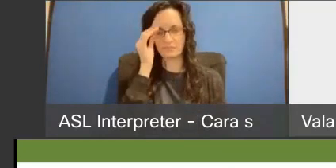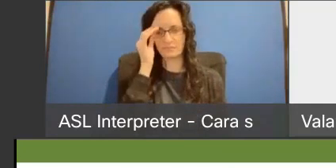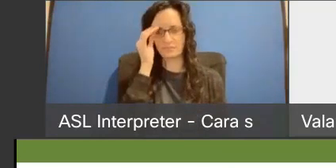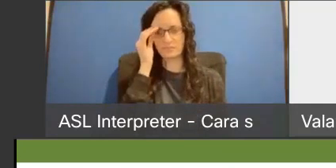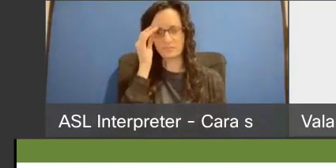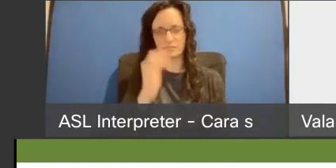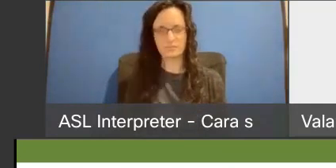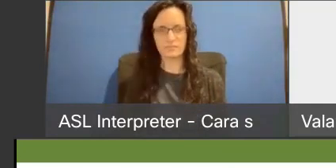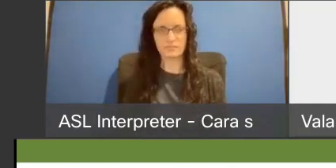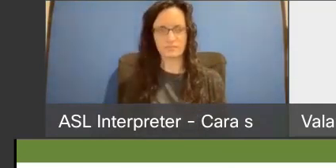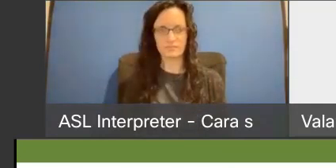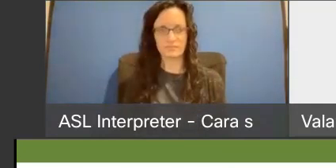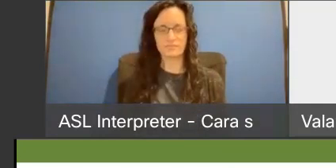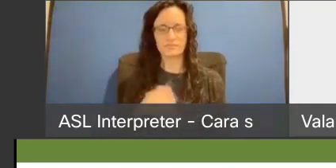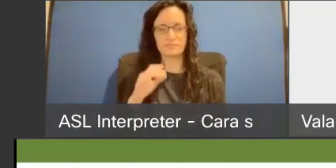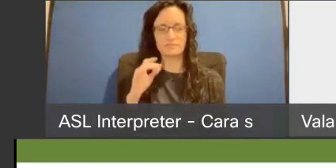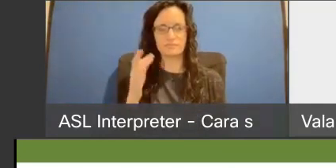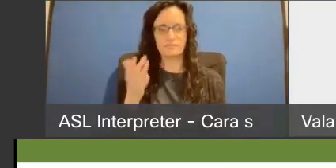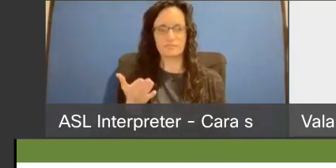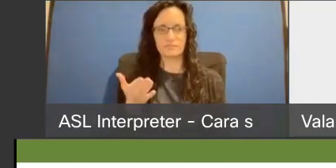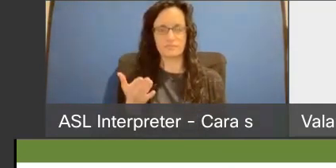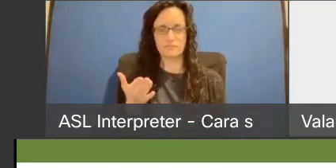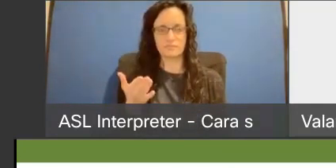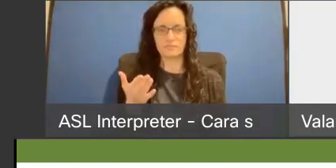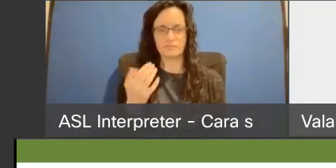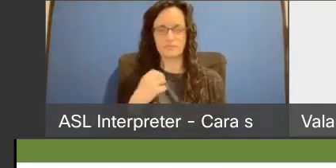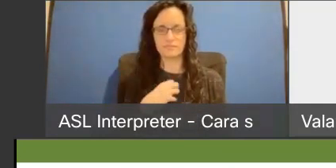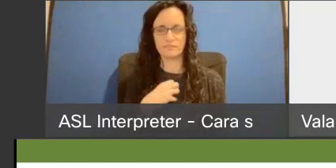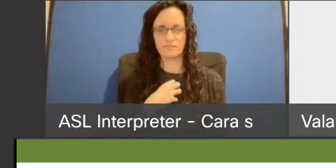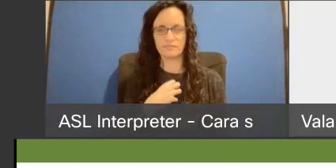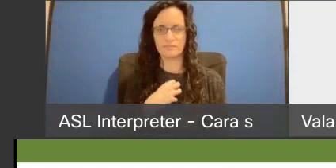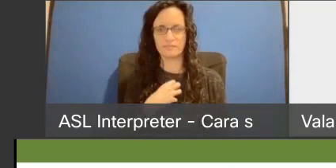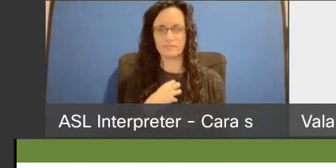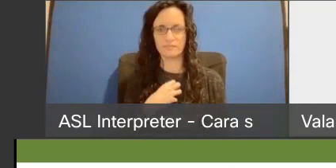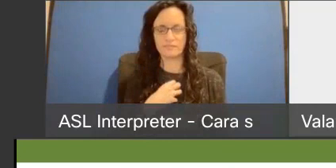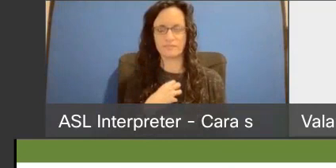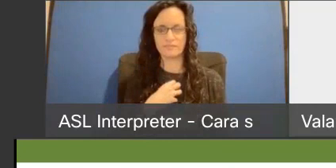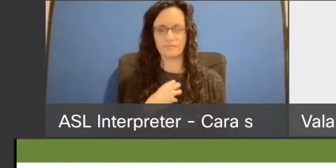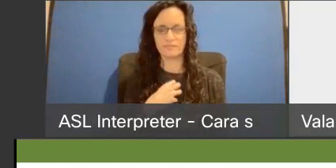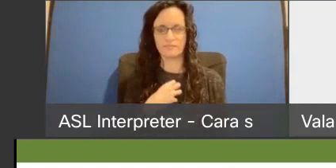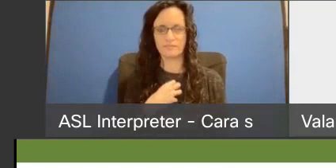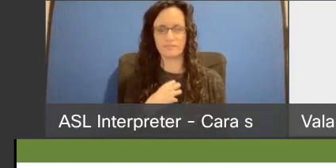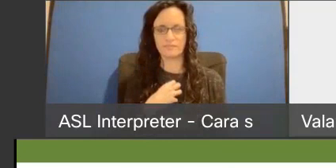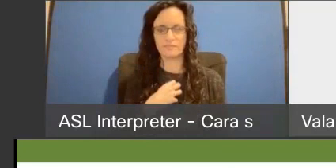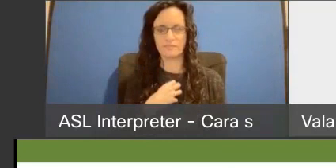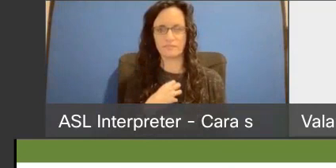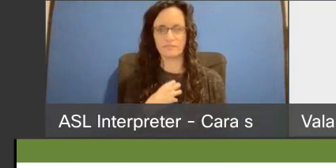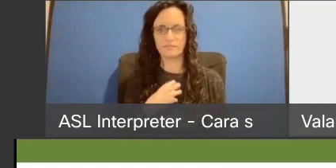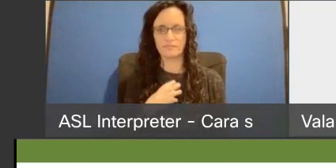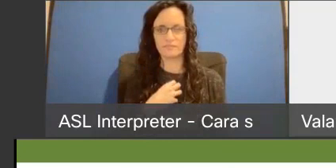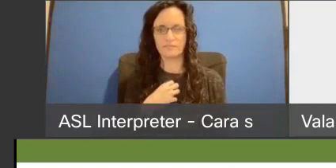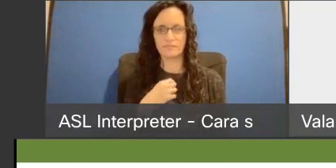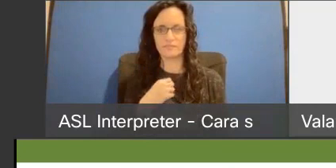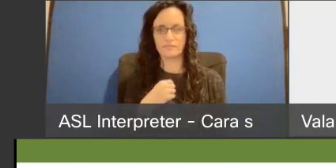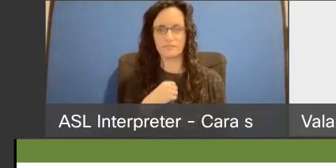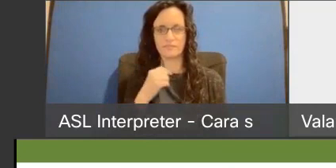will allow me to. Here. I was unconscious when they took me to the ER after I took 300 pills. I woke up there and I told them I didn't